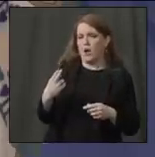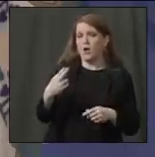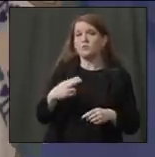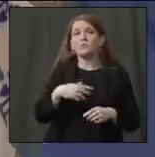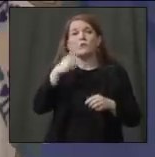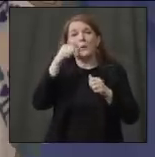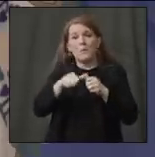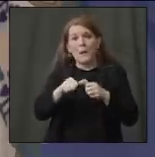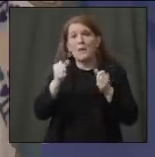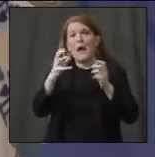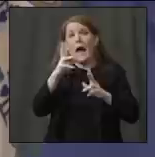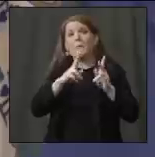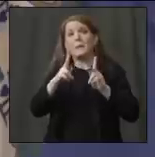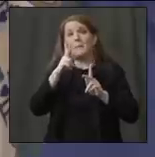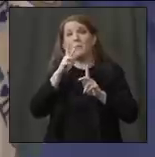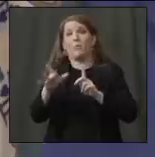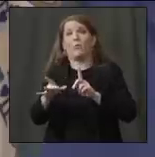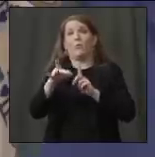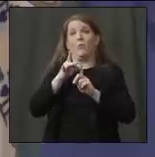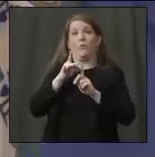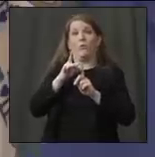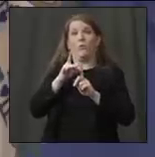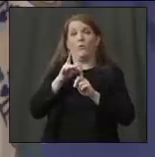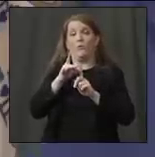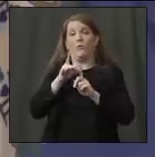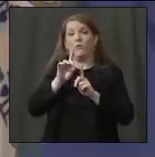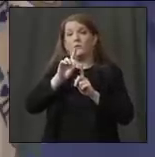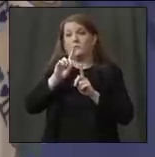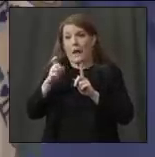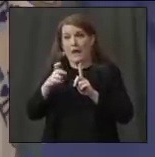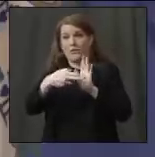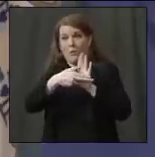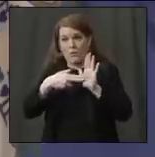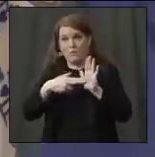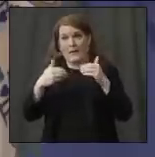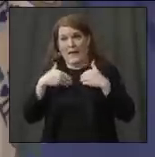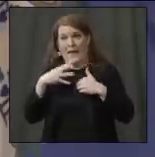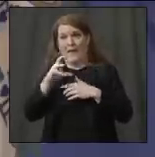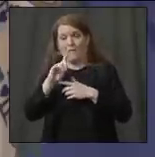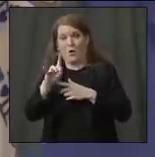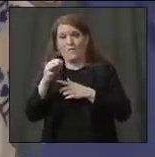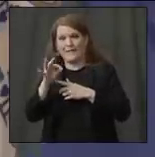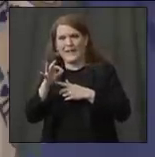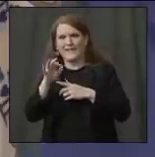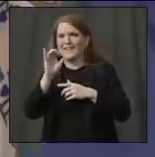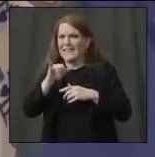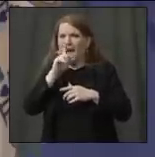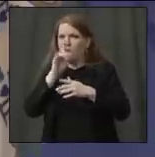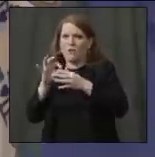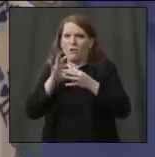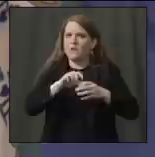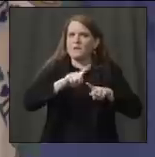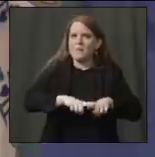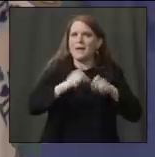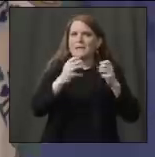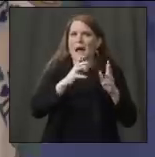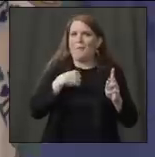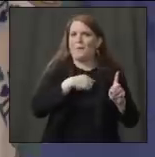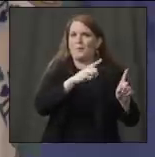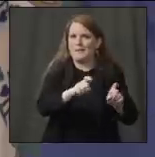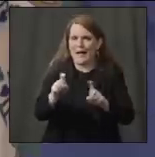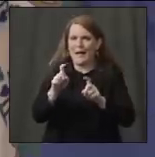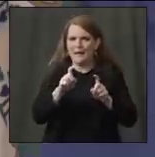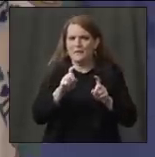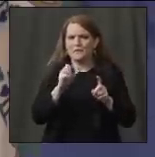as infected is a direct correlation to how much testing you're doing. And we're having our discussions right now about, do you test folks who are